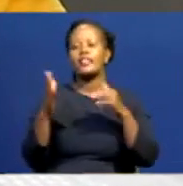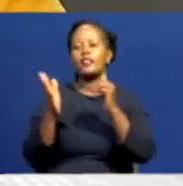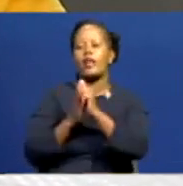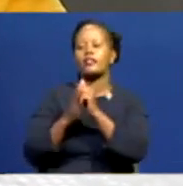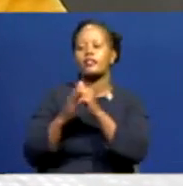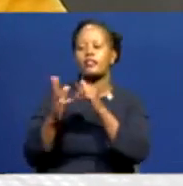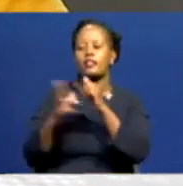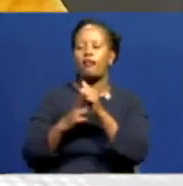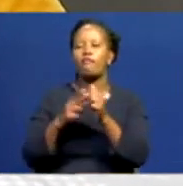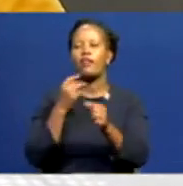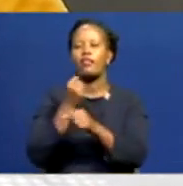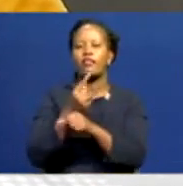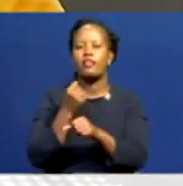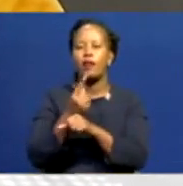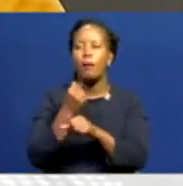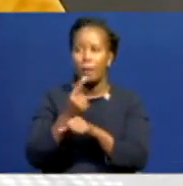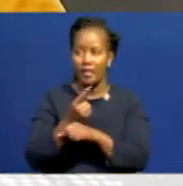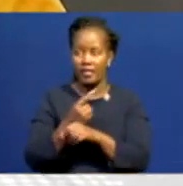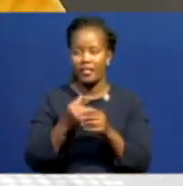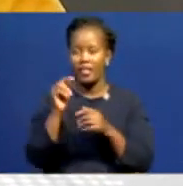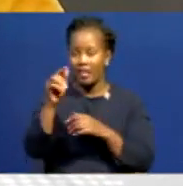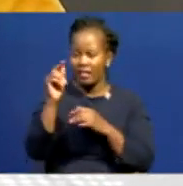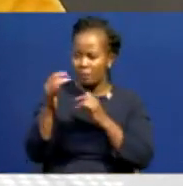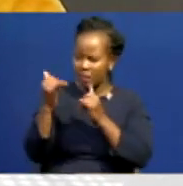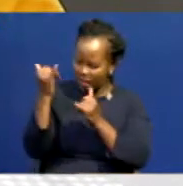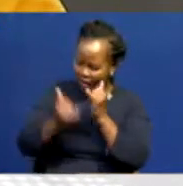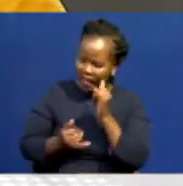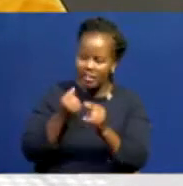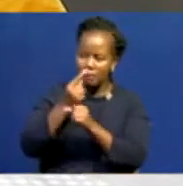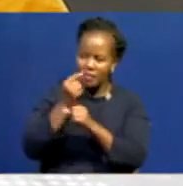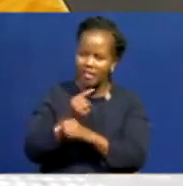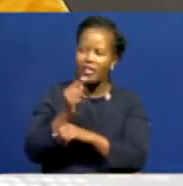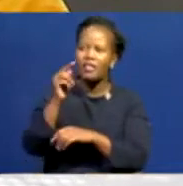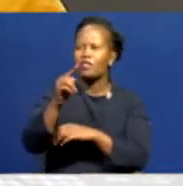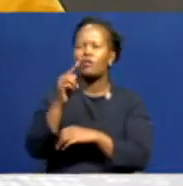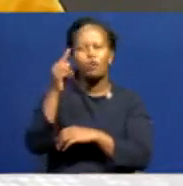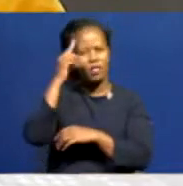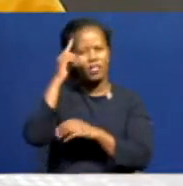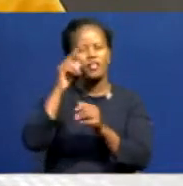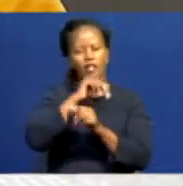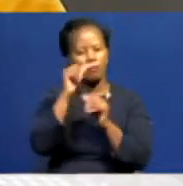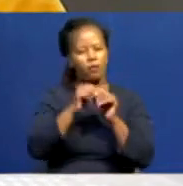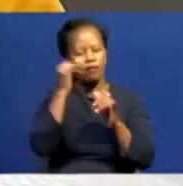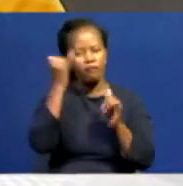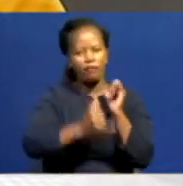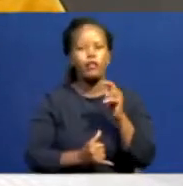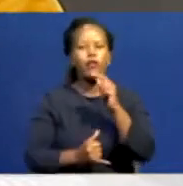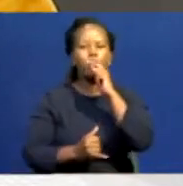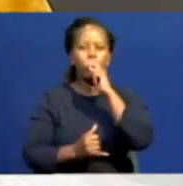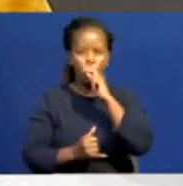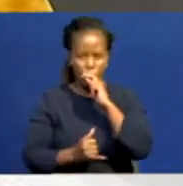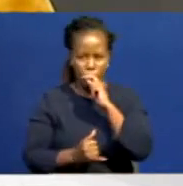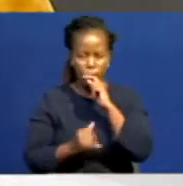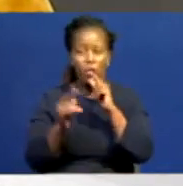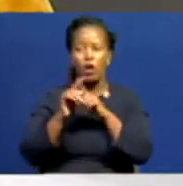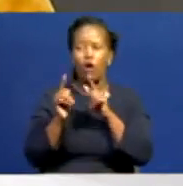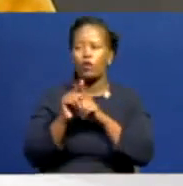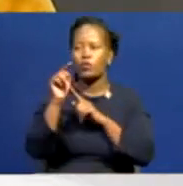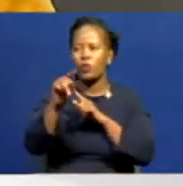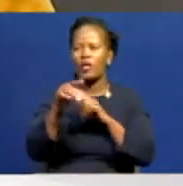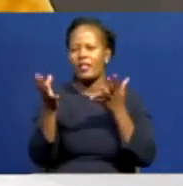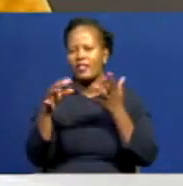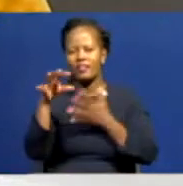and it being the last minute, I'm sure he was already thinking about the final whistle. So in that commotion, you find